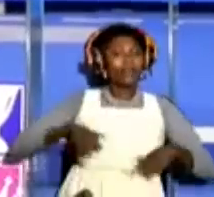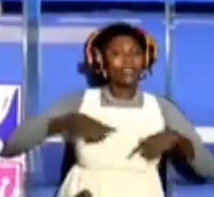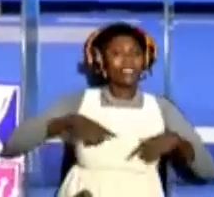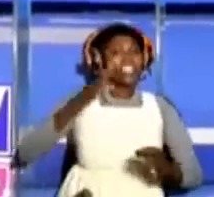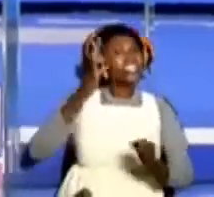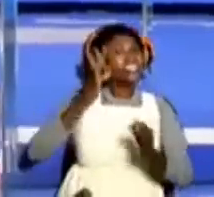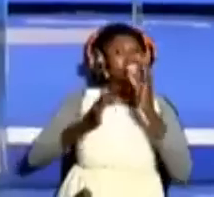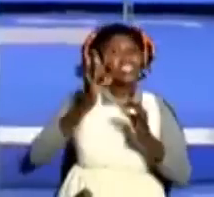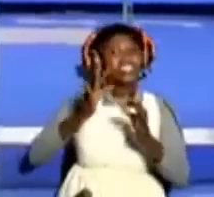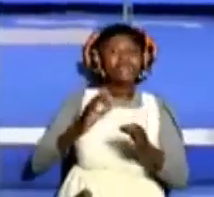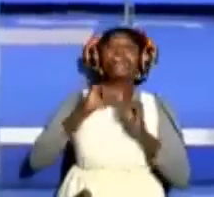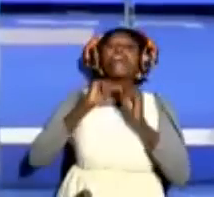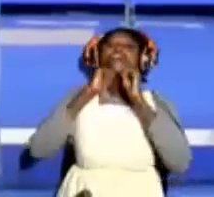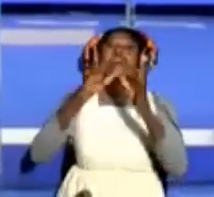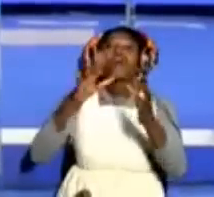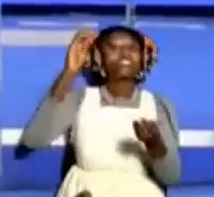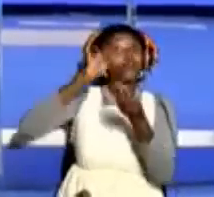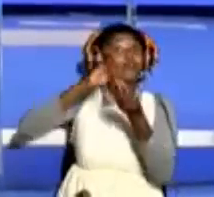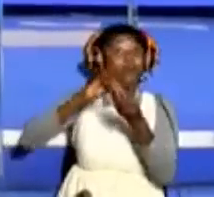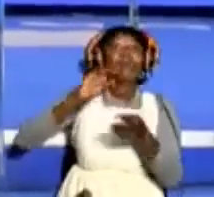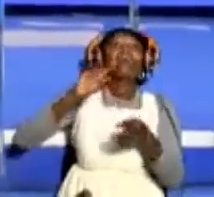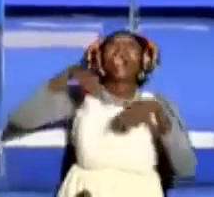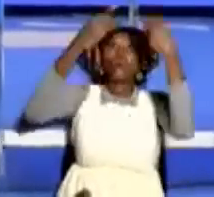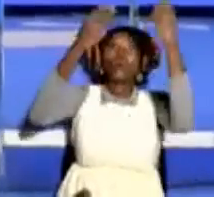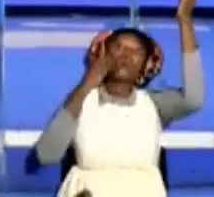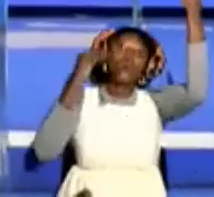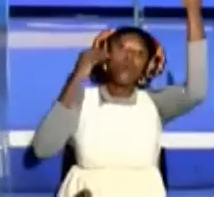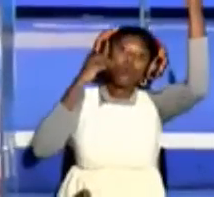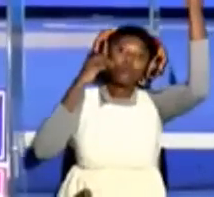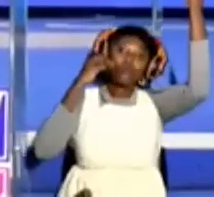If there's nothing more, I must go home.